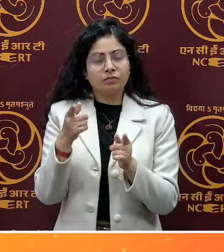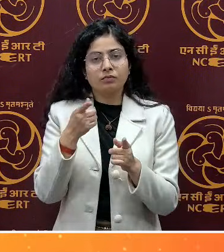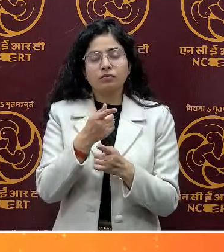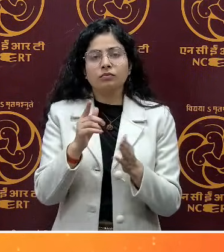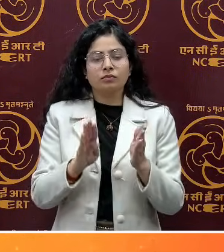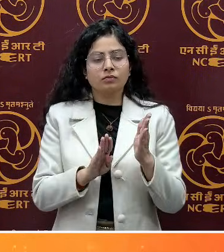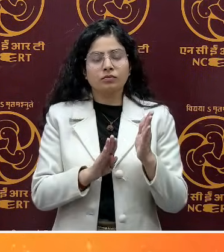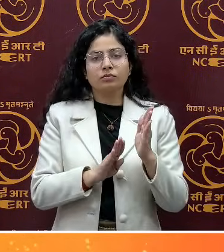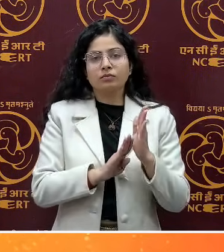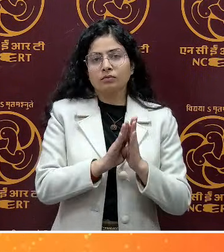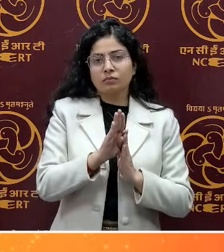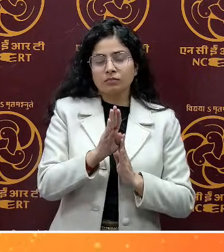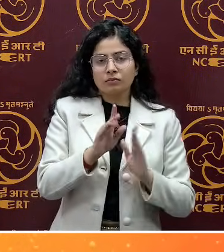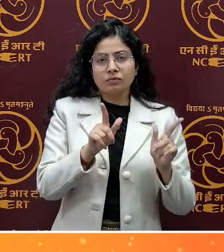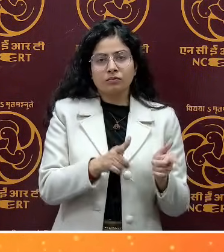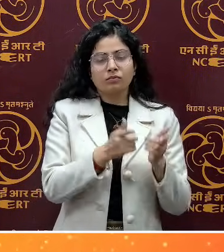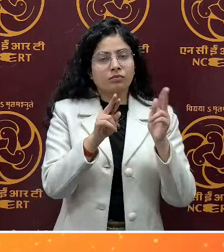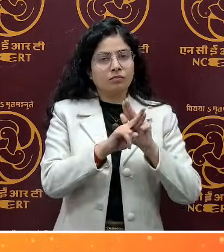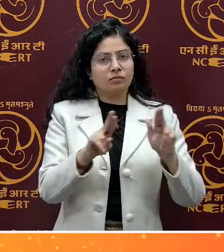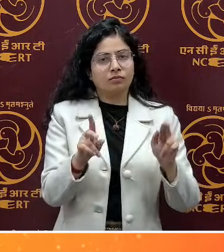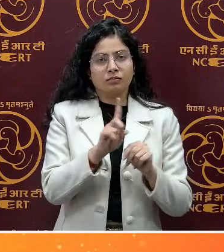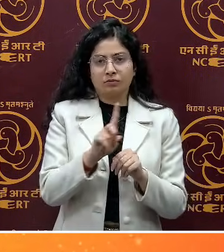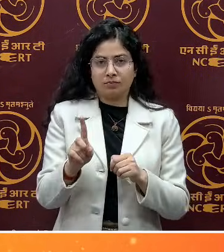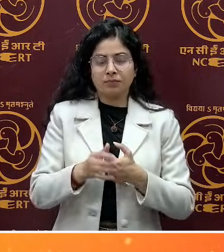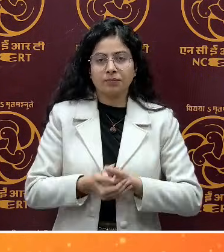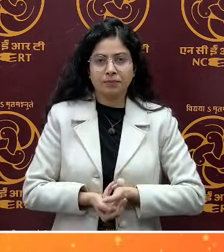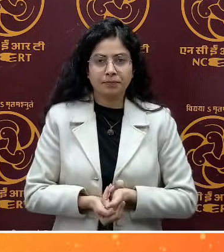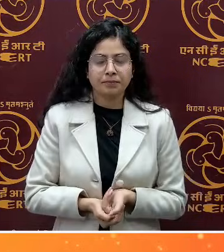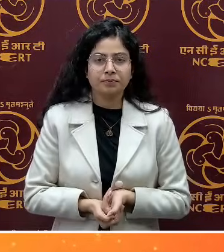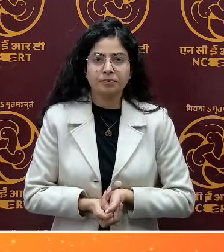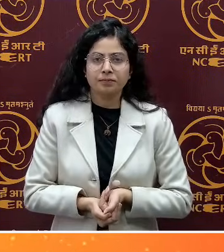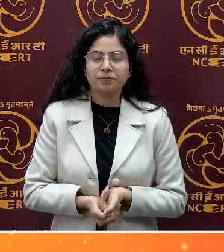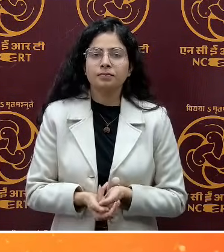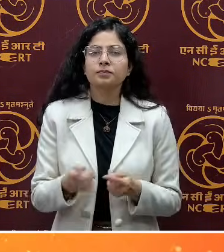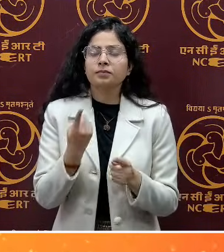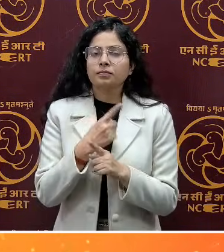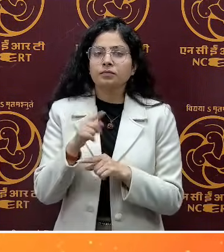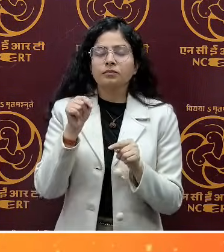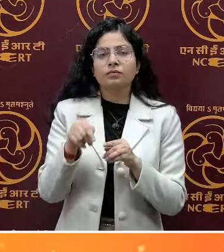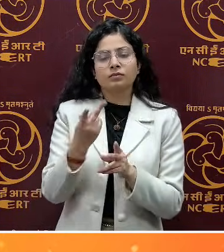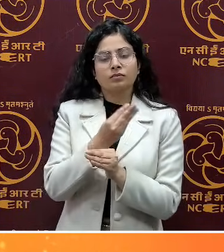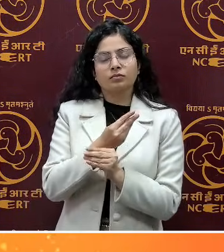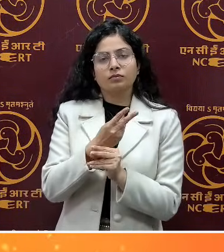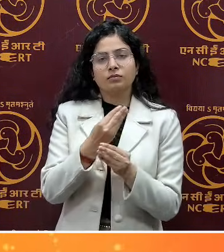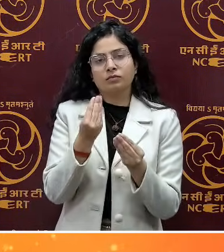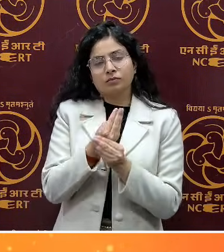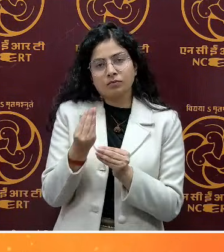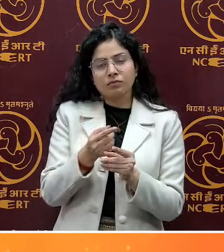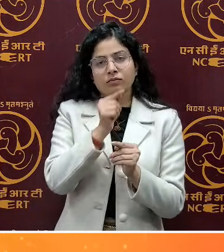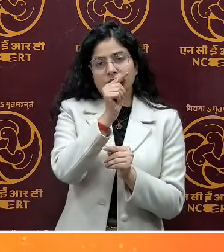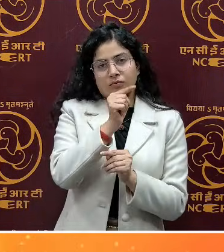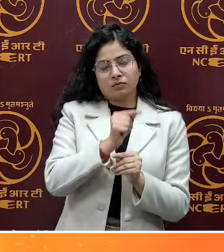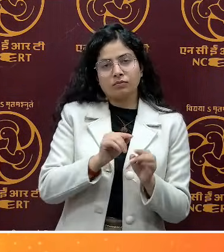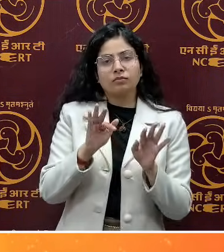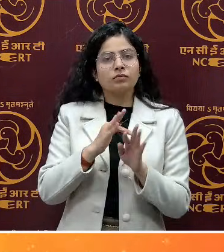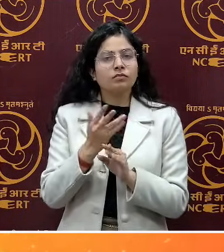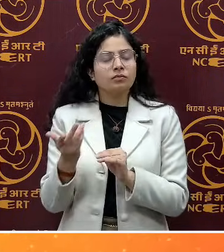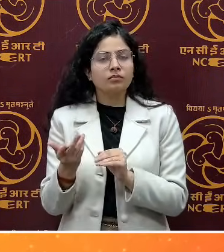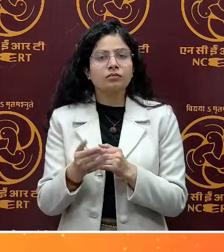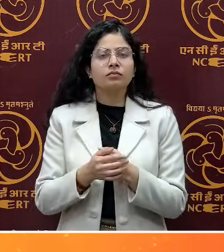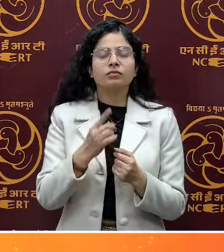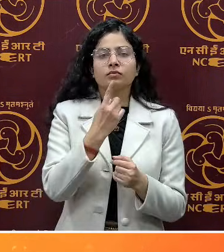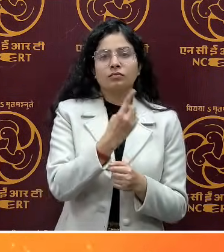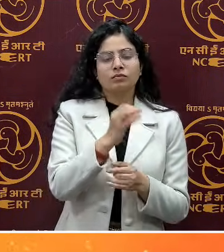be growing the way they grow in normal conditions, right? So these are the different types of interaction, how